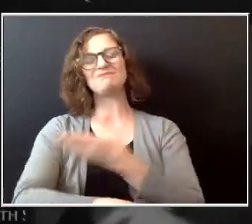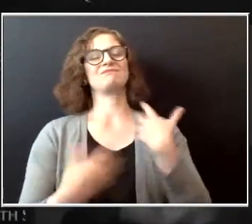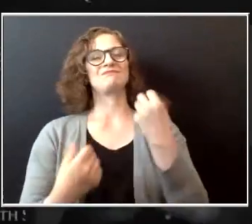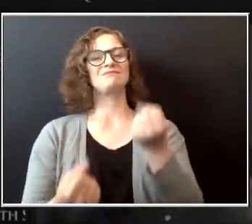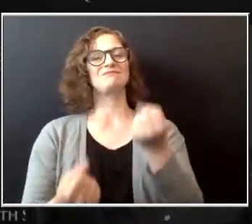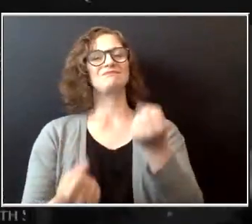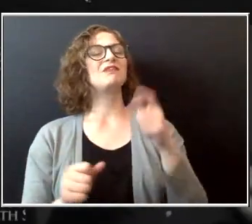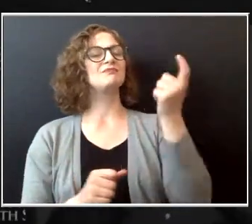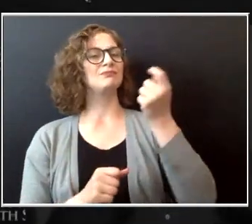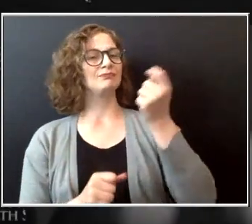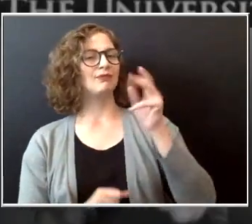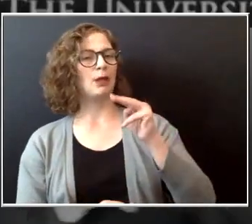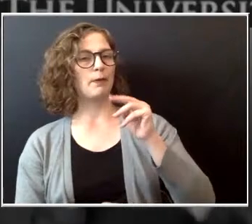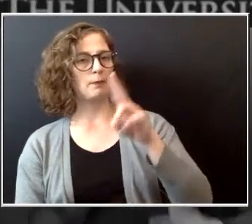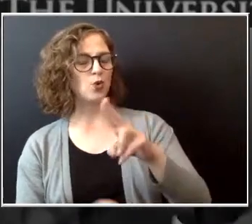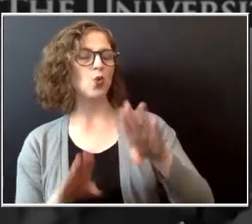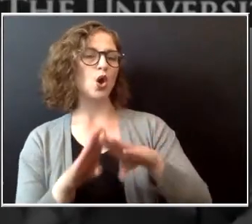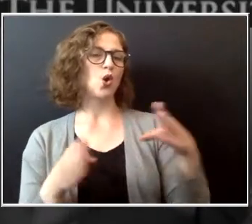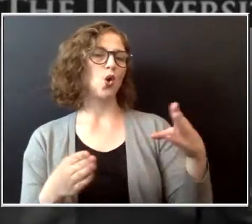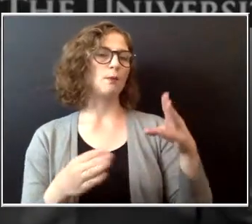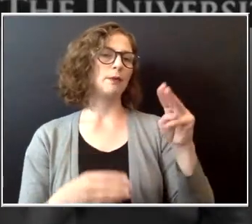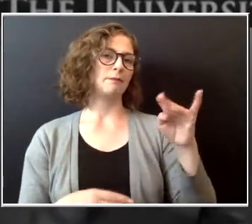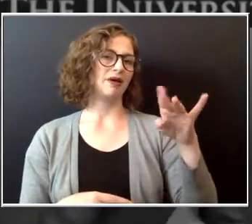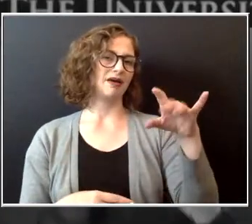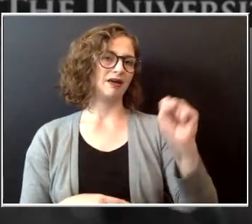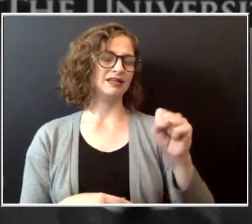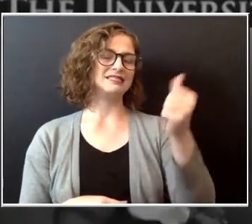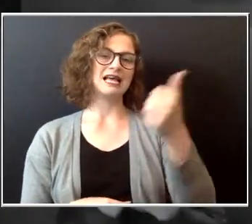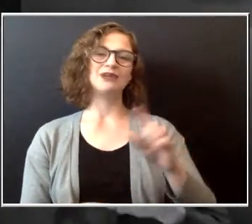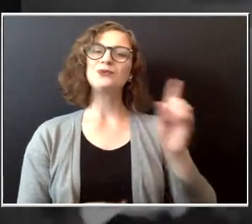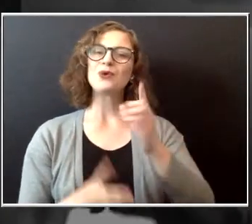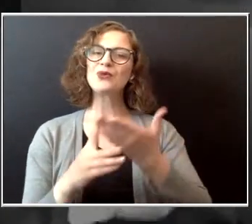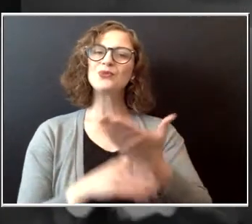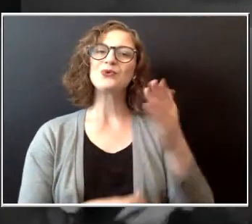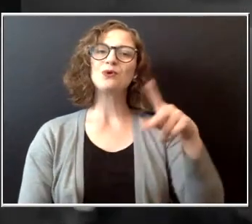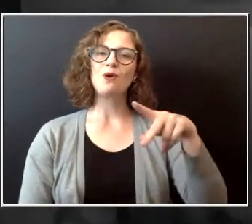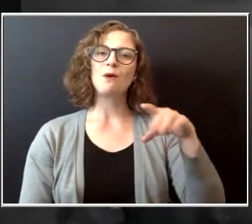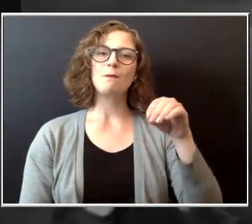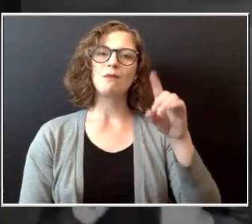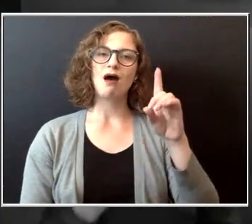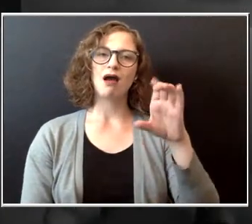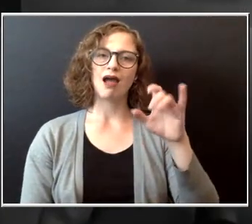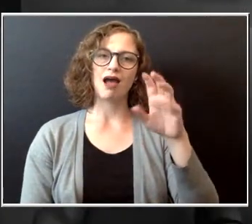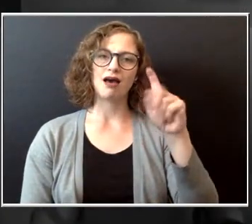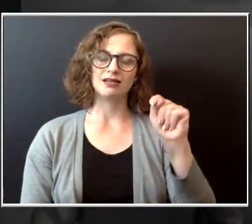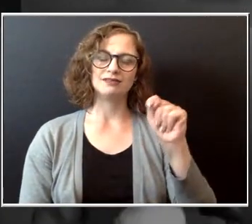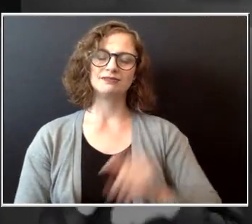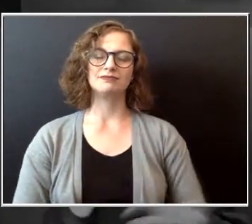Mics with Dr. Stites podcasts. Now, everywhere podcasts are available.